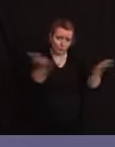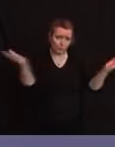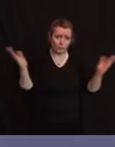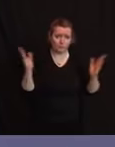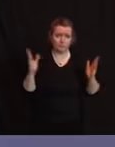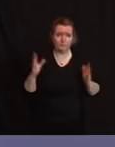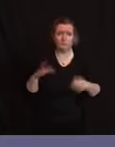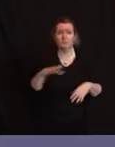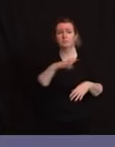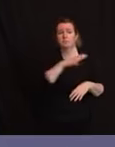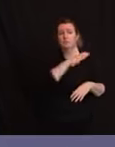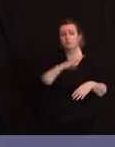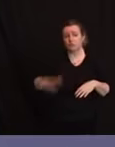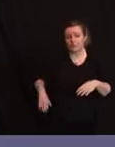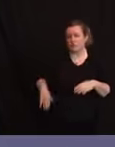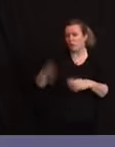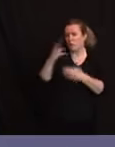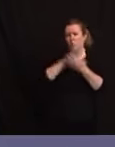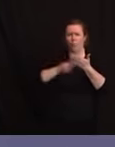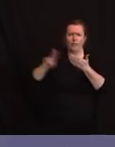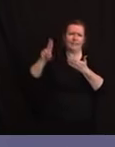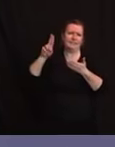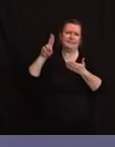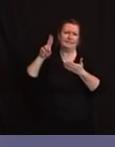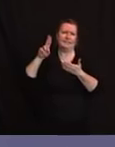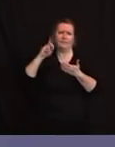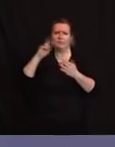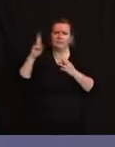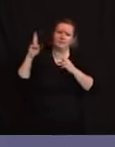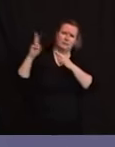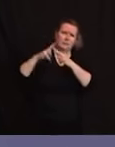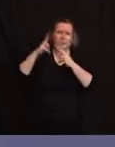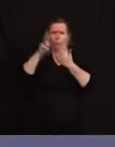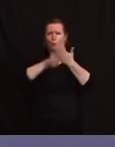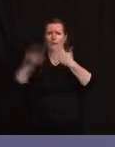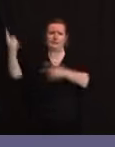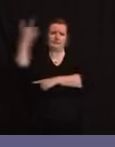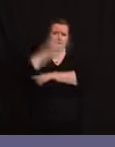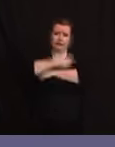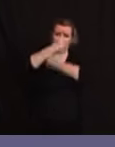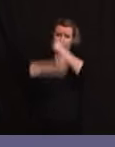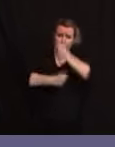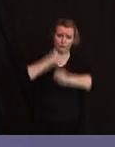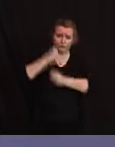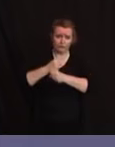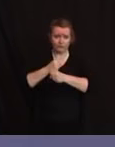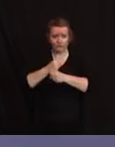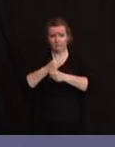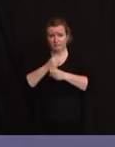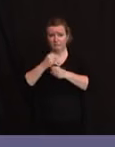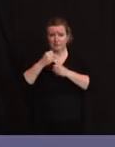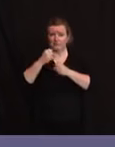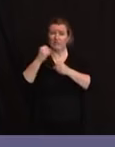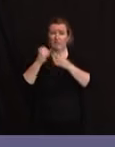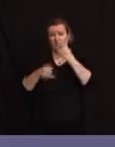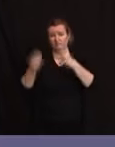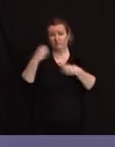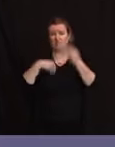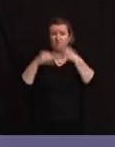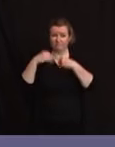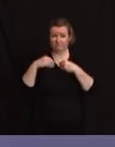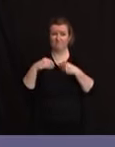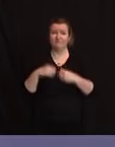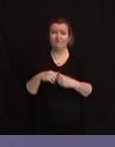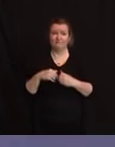this is Holy Thursday, one of the holiest days of the year. This is the day of the Last Supper. And this is a time for all of